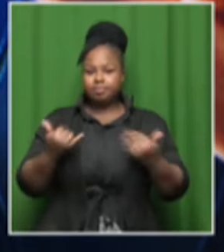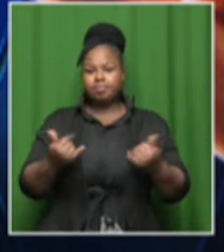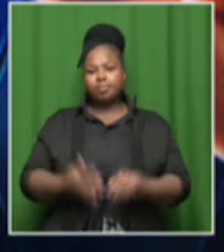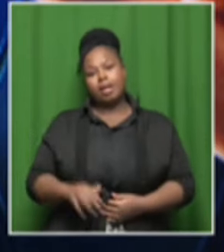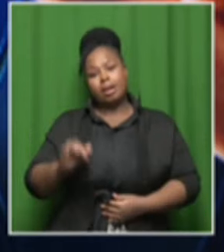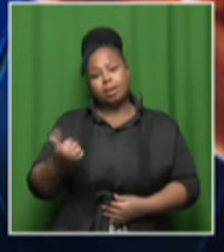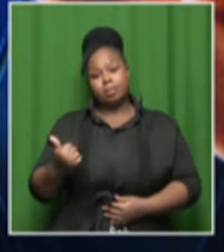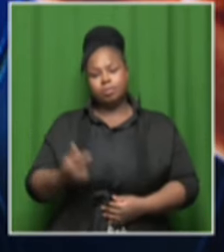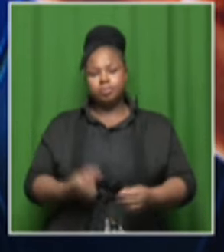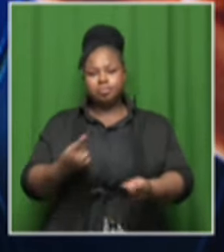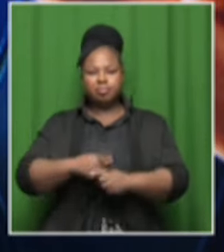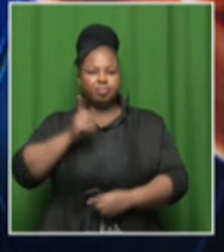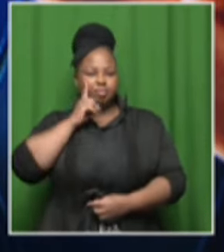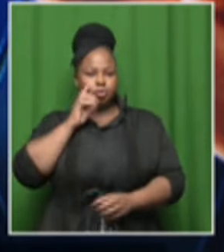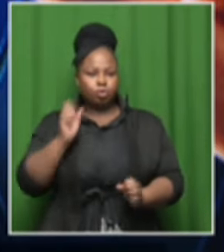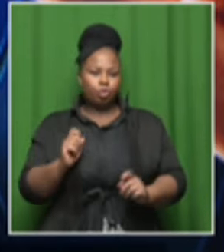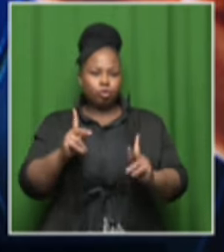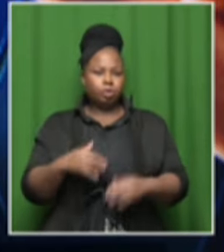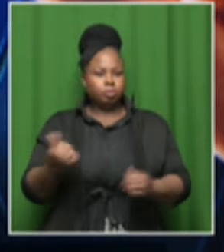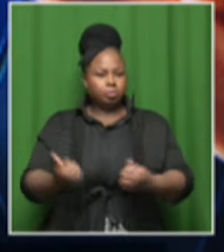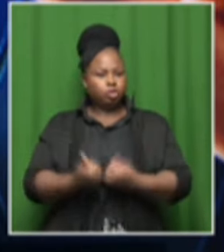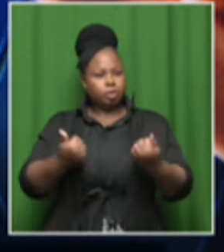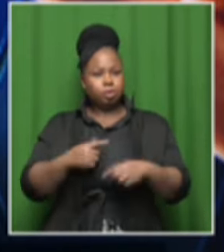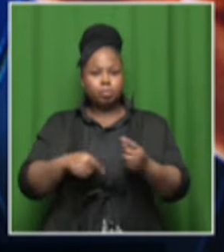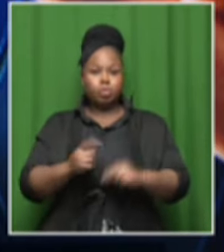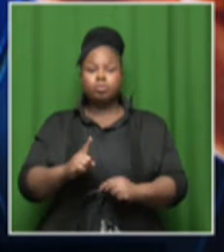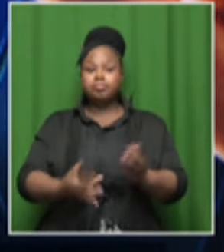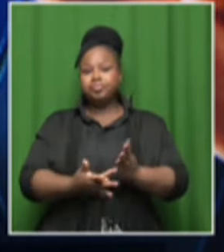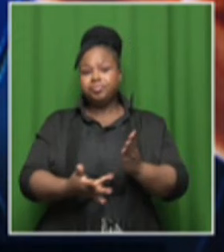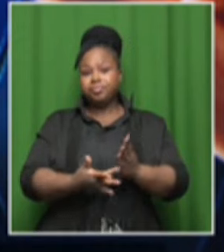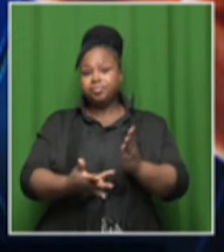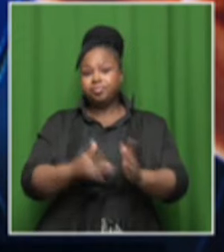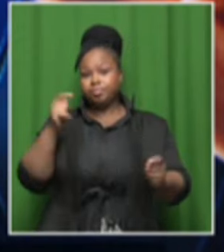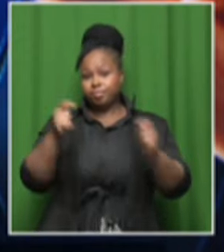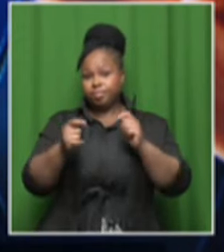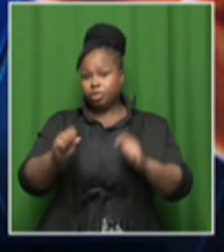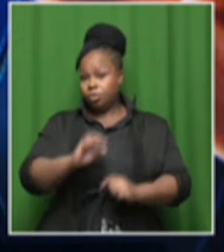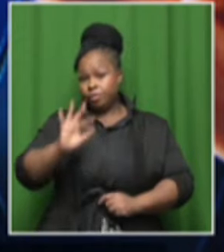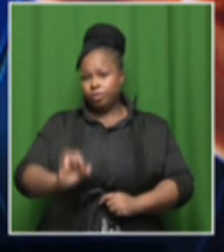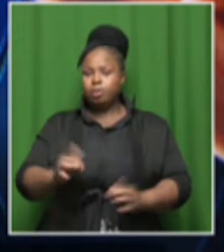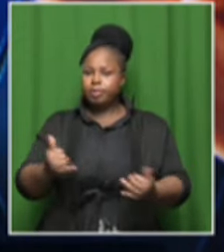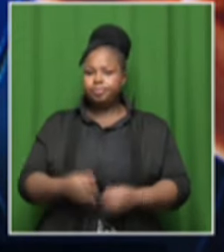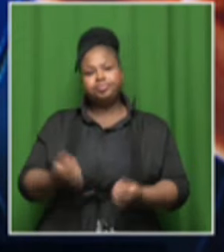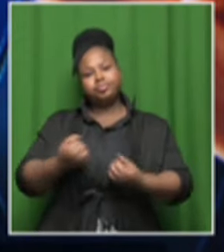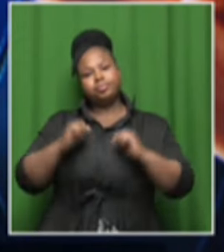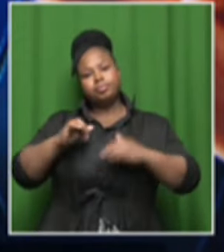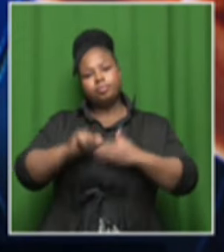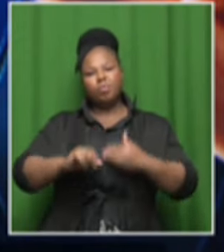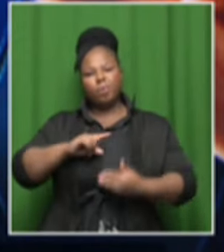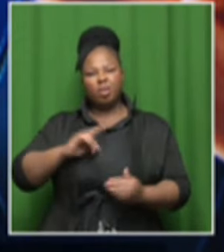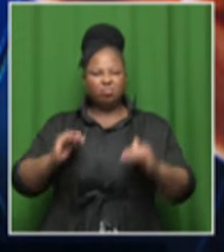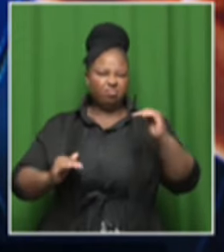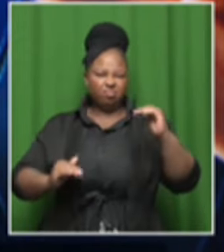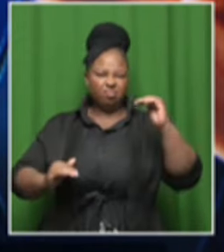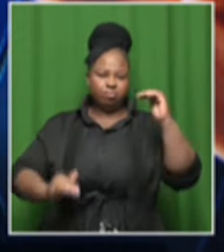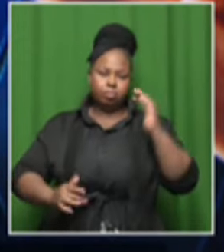We next explore the opportunities and also the challenges associated with digital transformation in South Africa this Freedom Month, given the inequalities